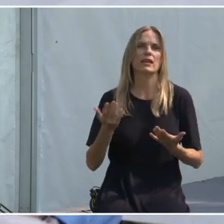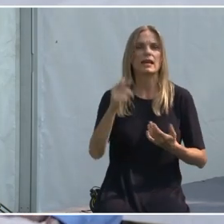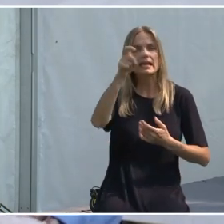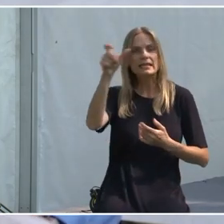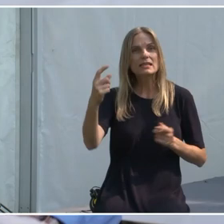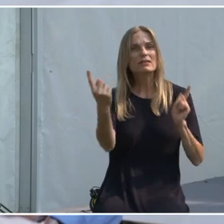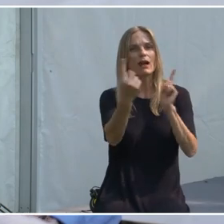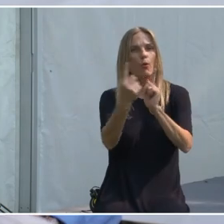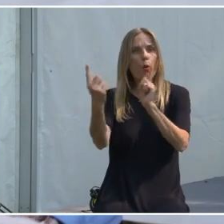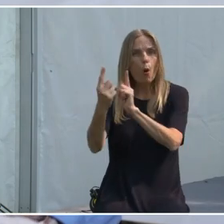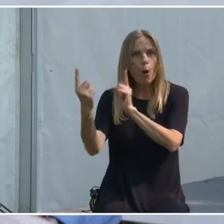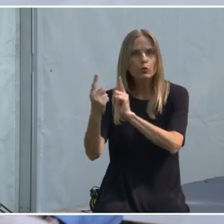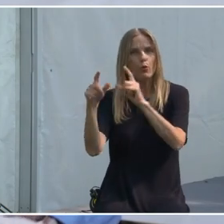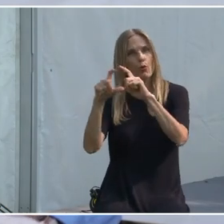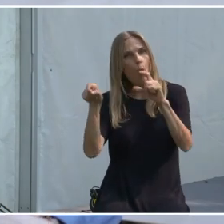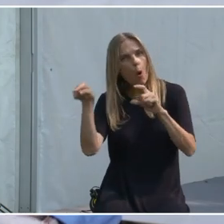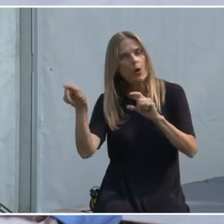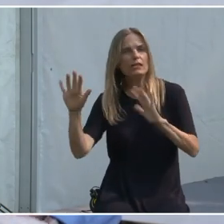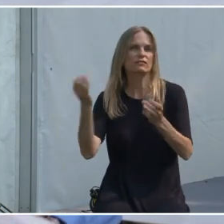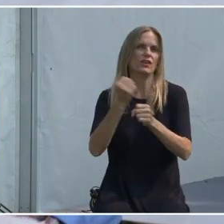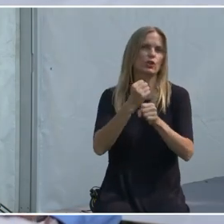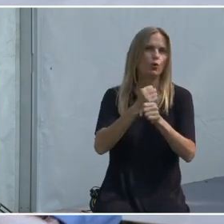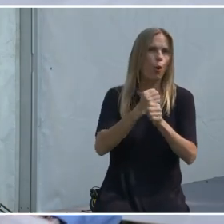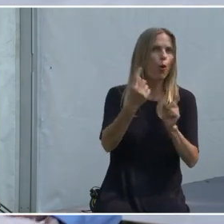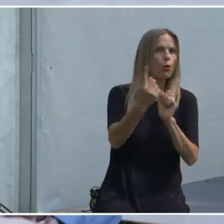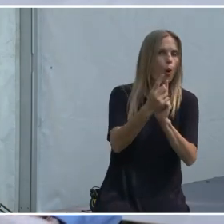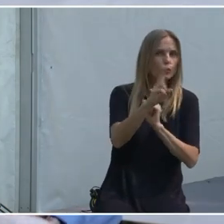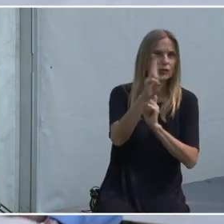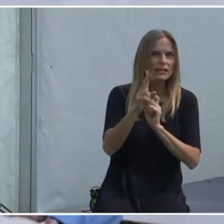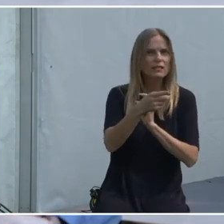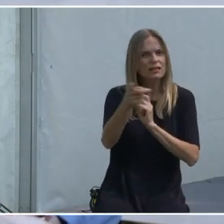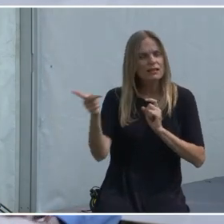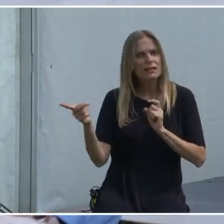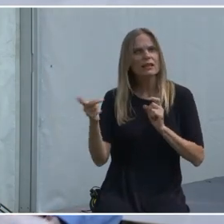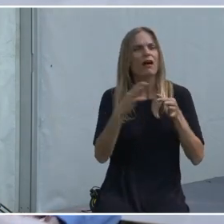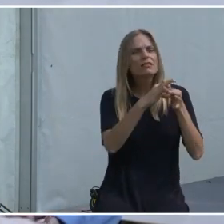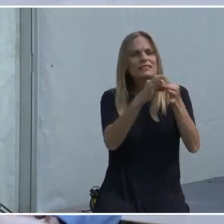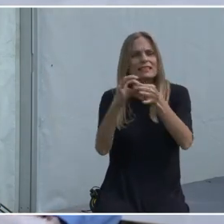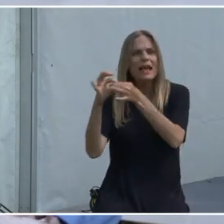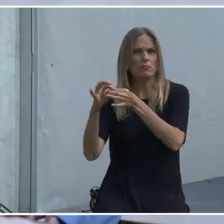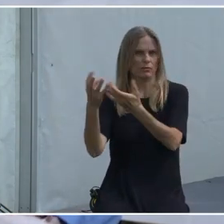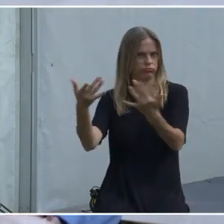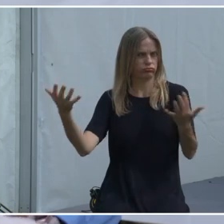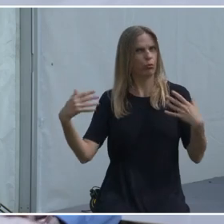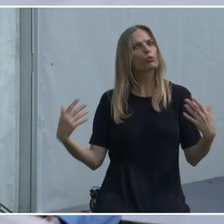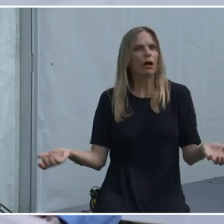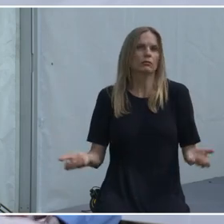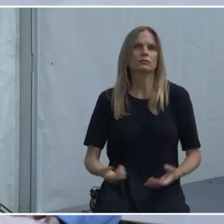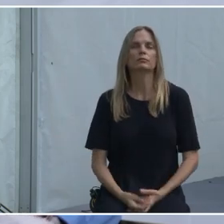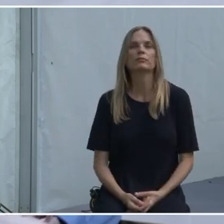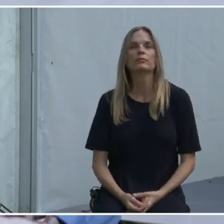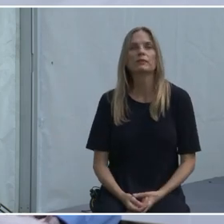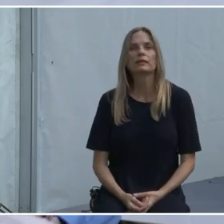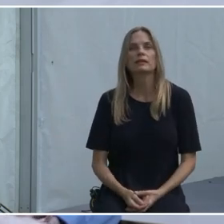meet at school or at work, or how do I build other connections? We usually often don't